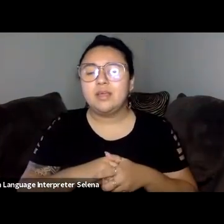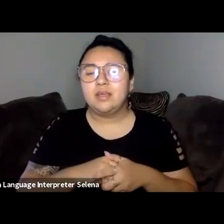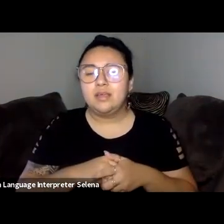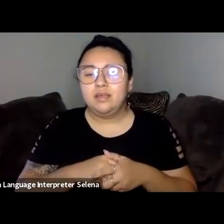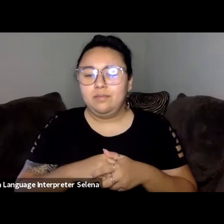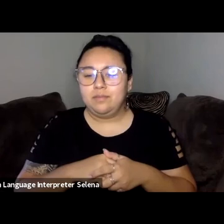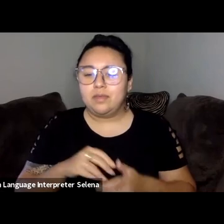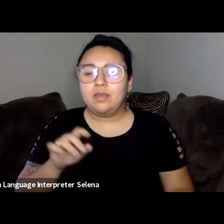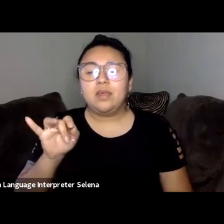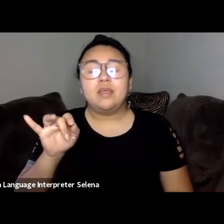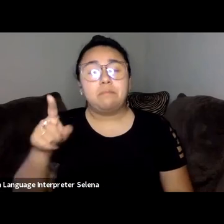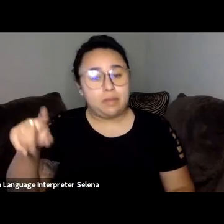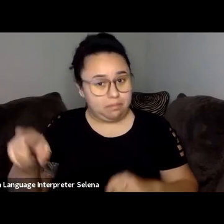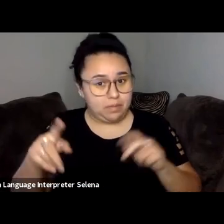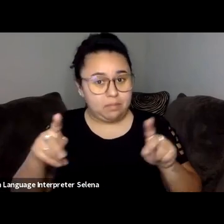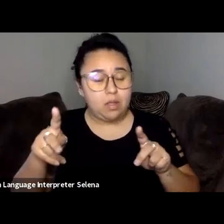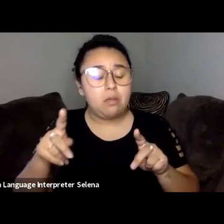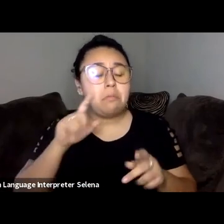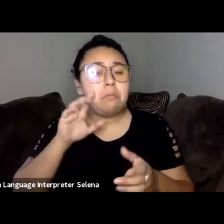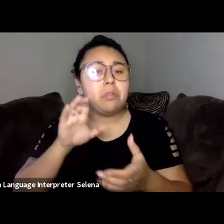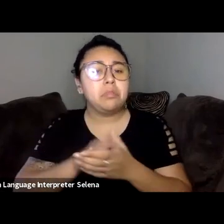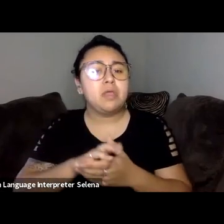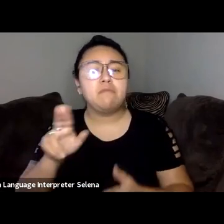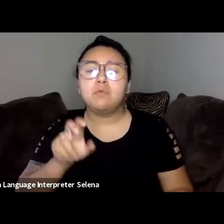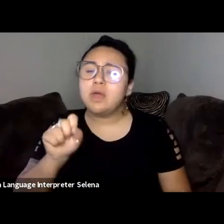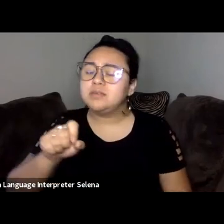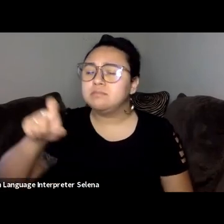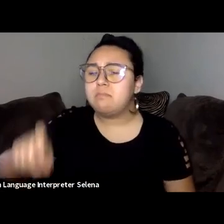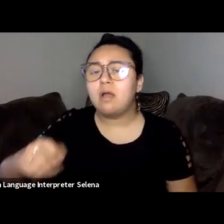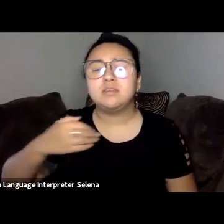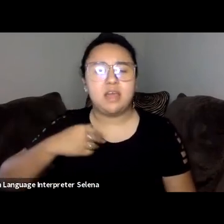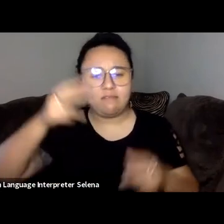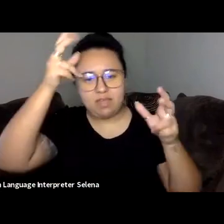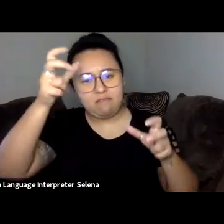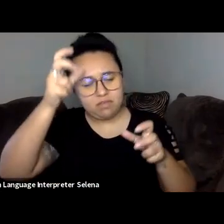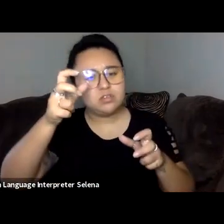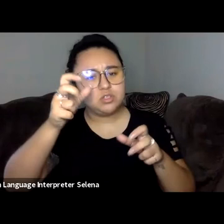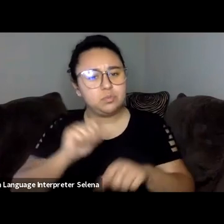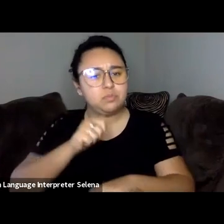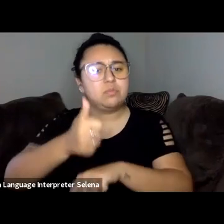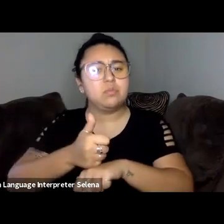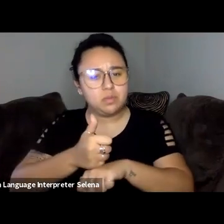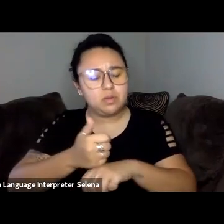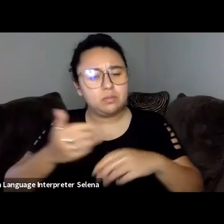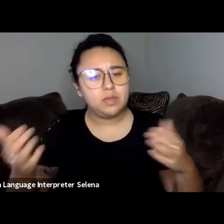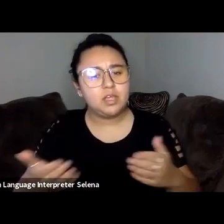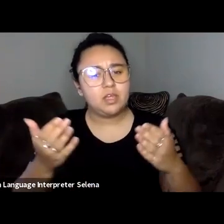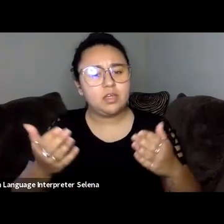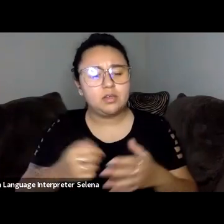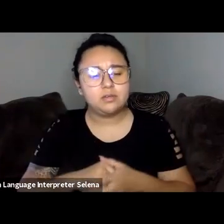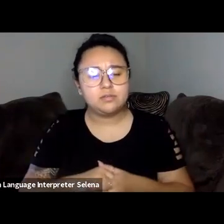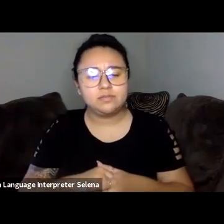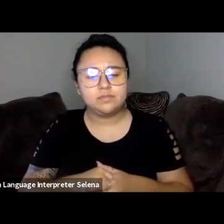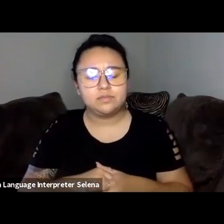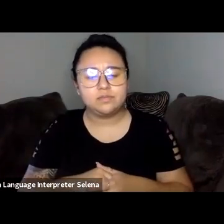not exist without evil, what does that mean about what we think about the United States? Can we, in fact, finish the sentence and make 2